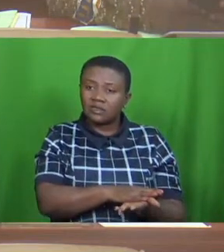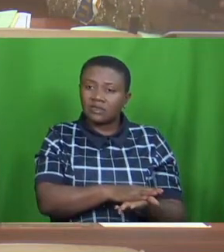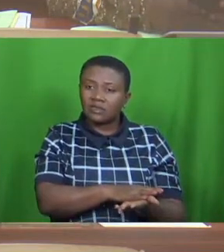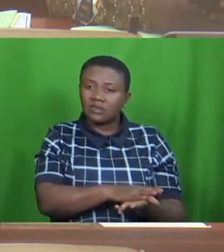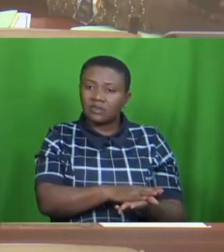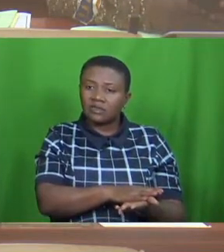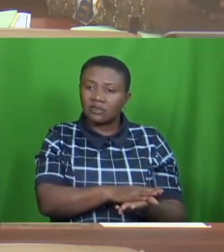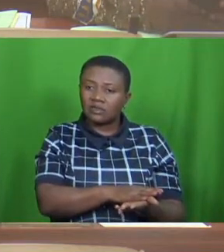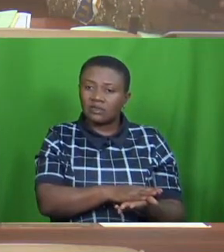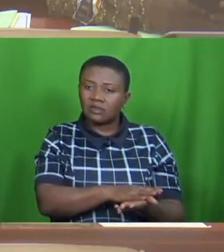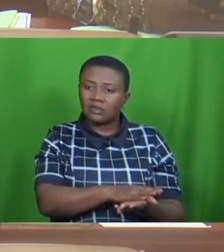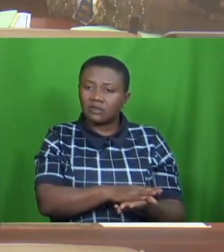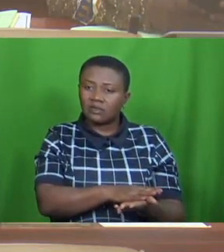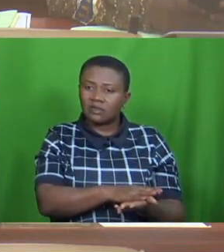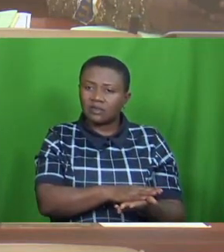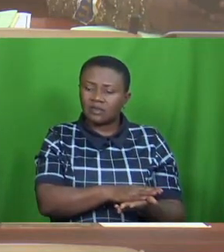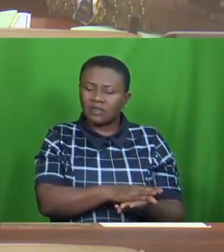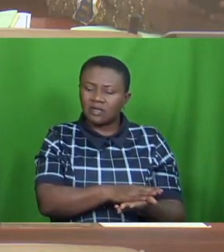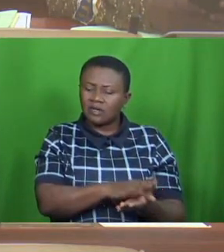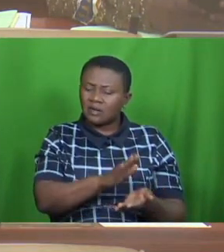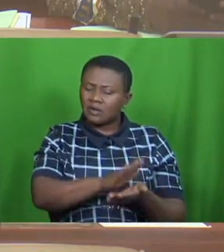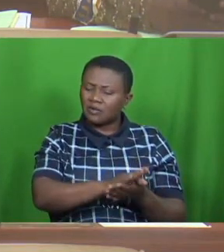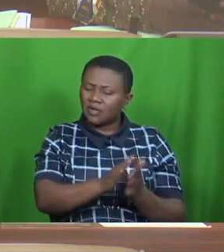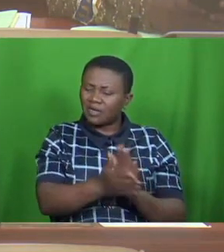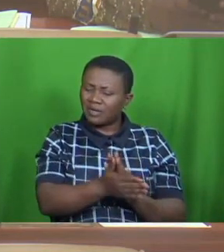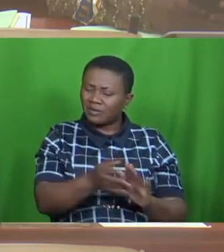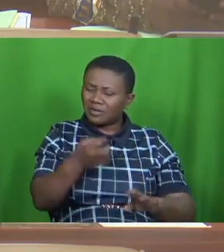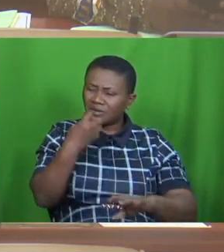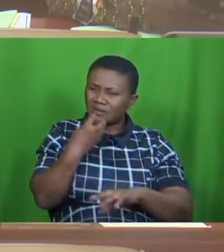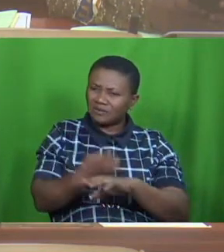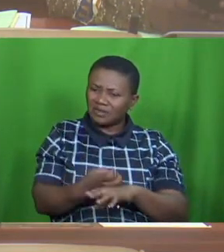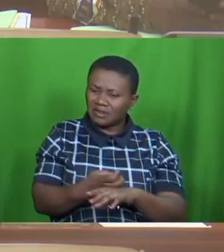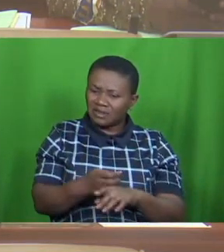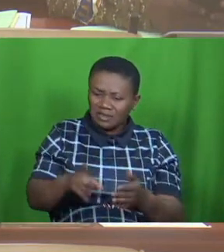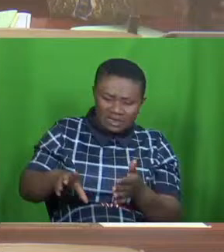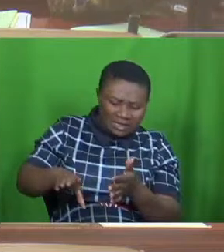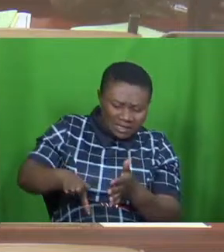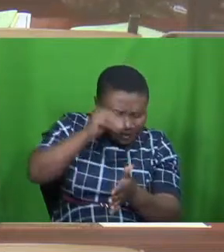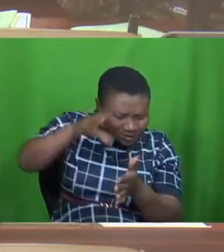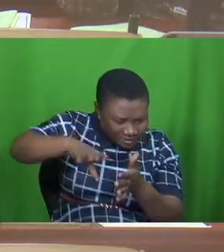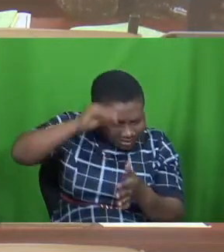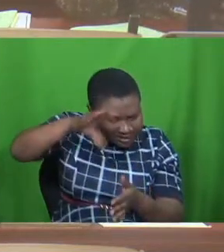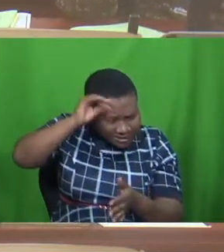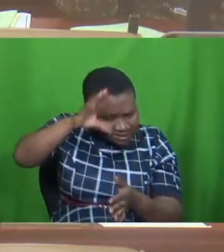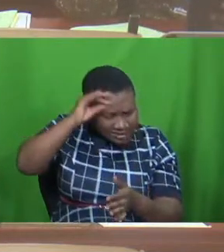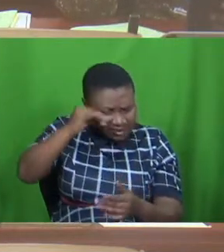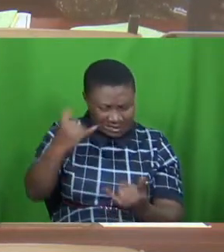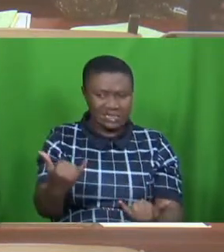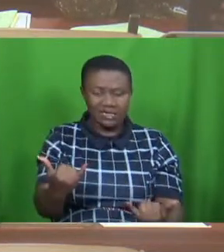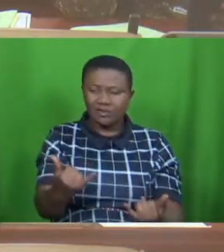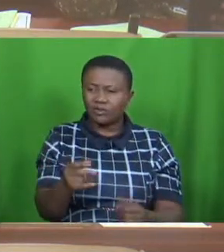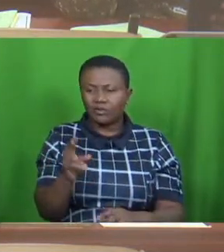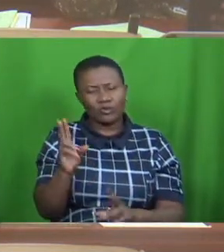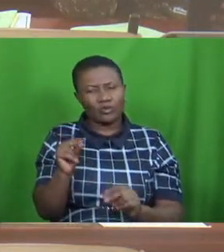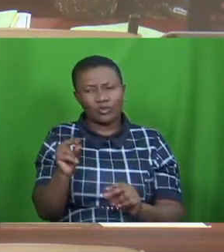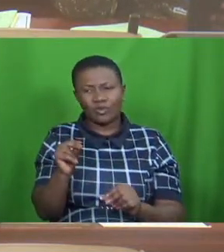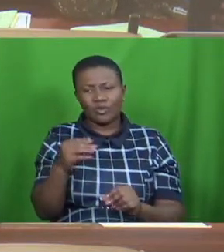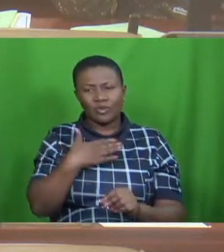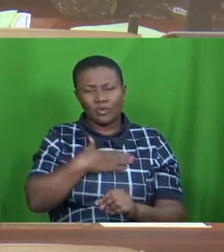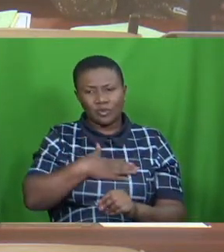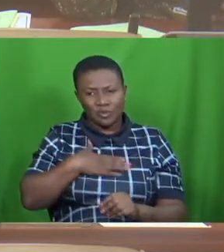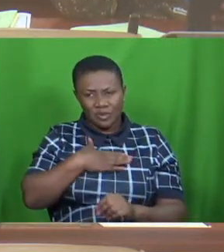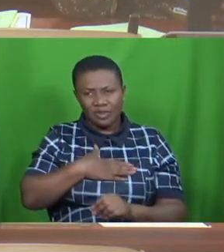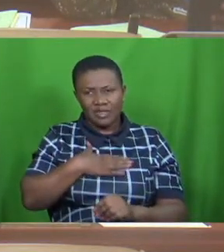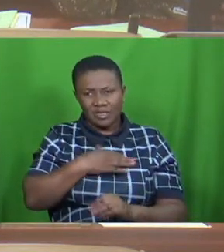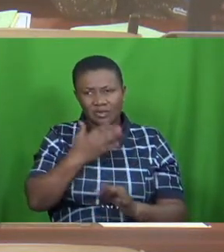it will be difficult to just absorb all these things within a twinkle of an eye. So if they could step it down, so let us read through it properly before